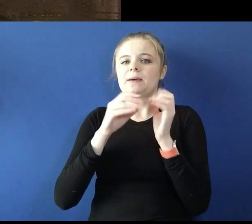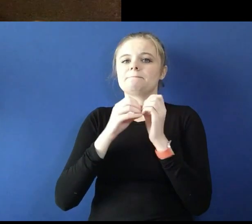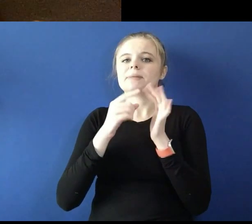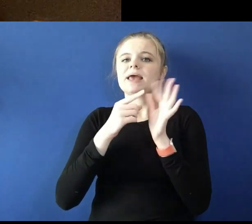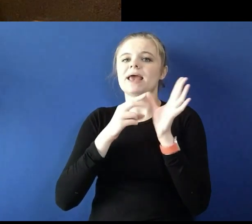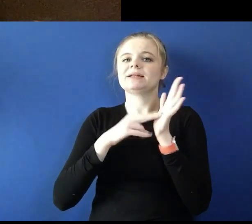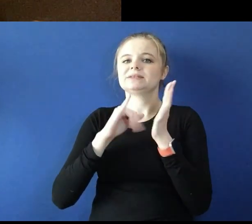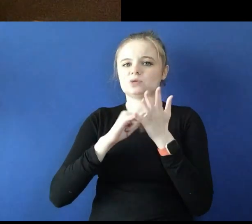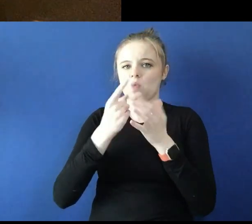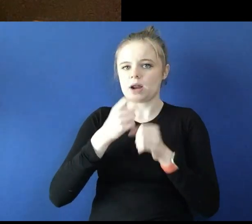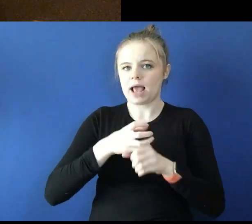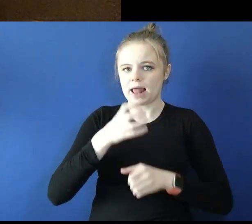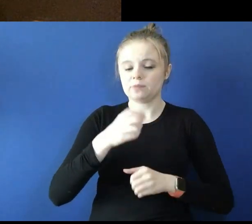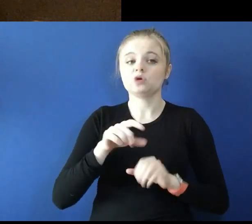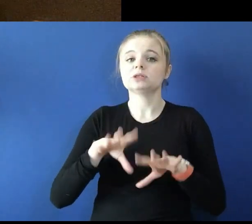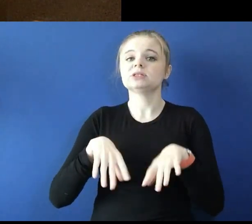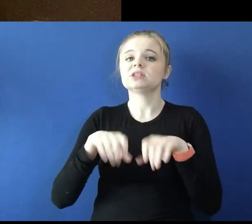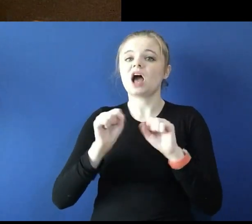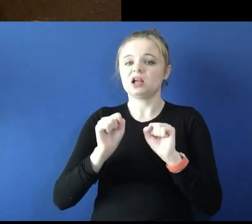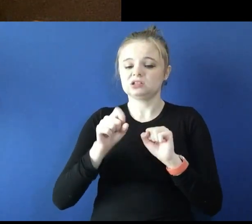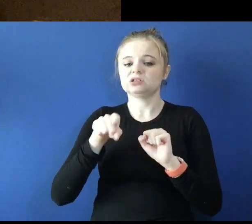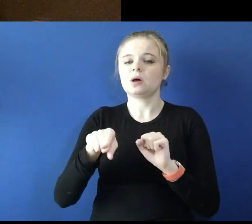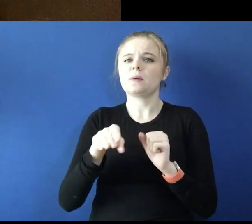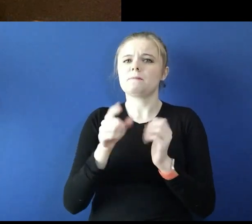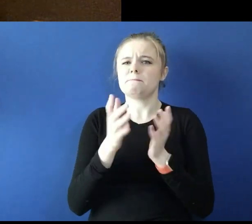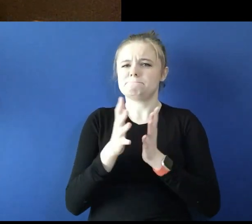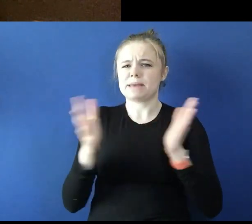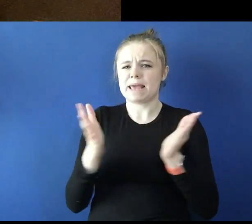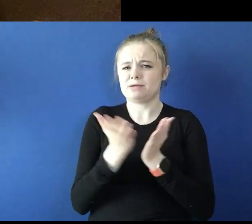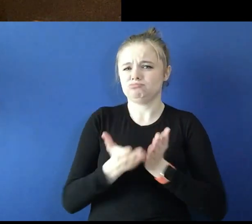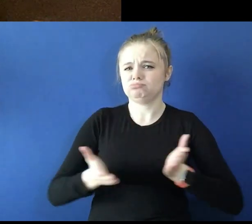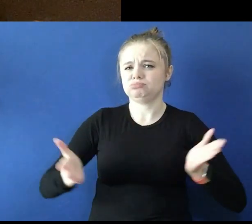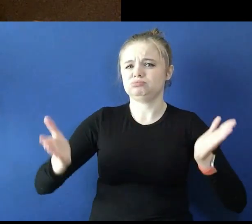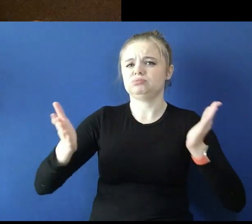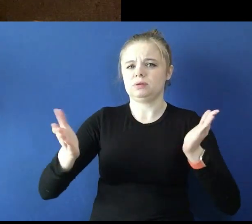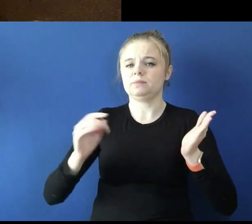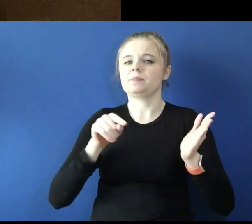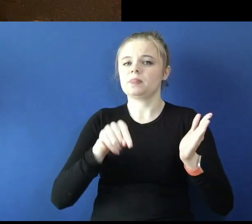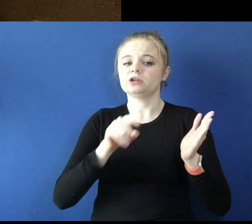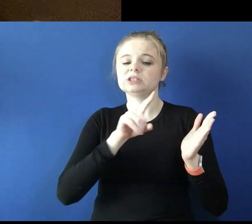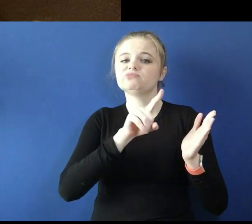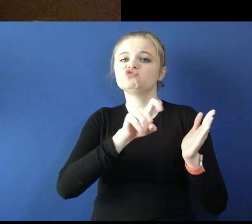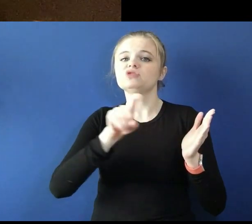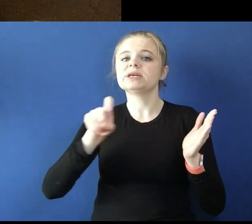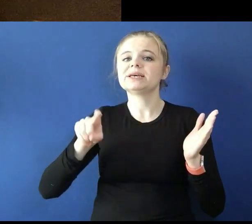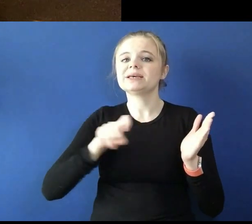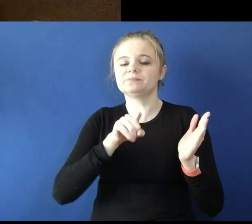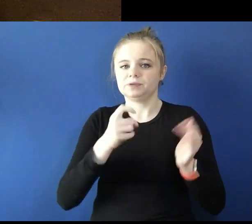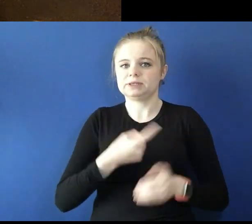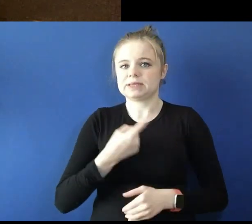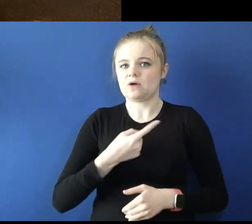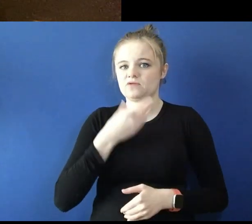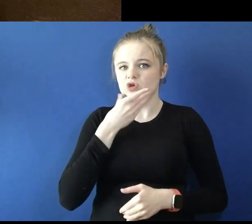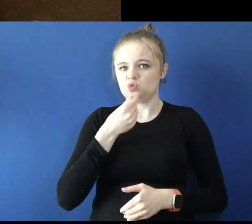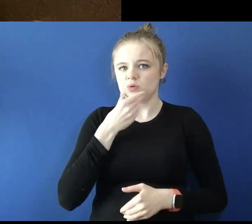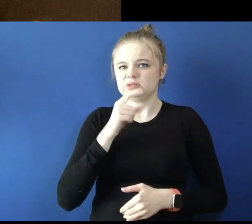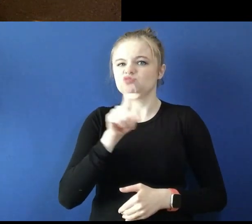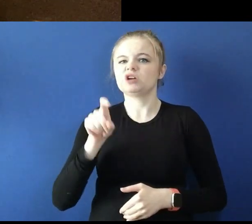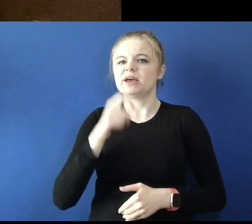by lightly spraying a large non-stick pan. I use spray